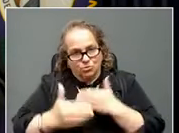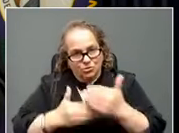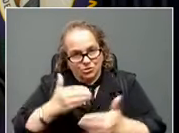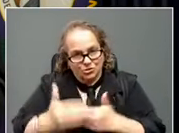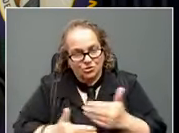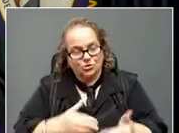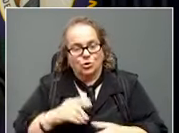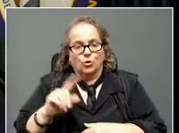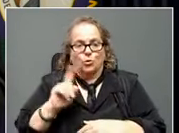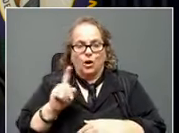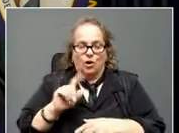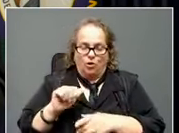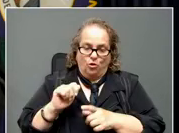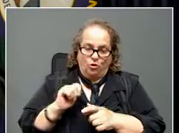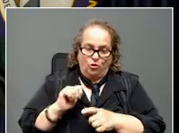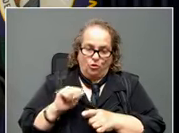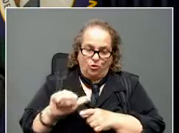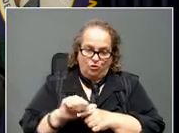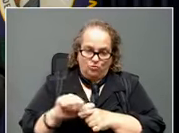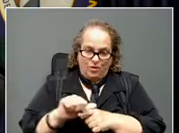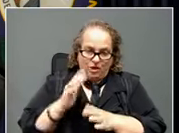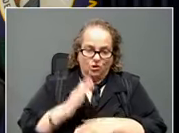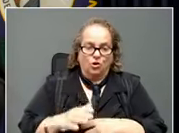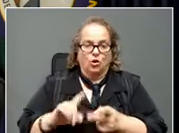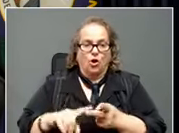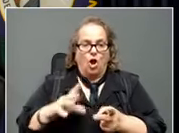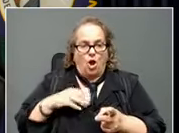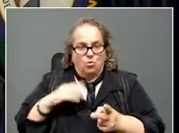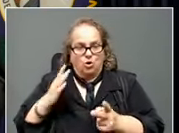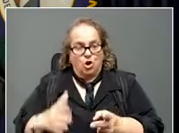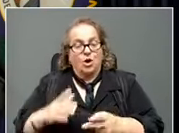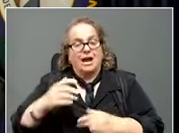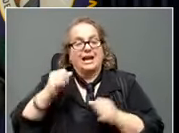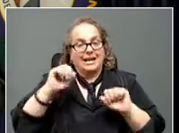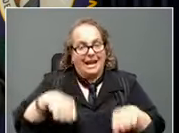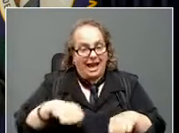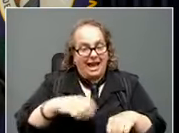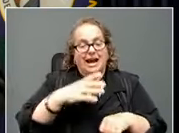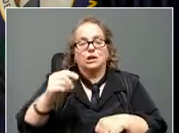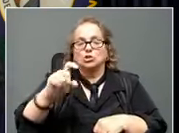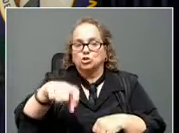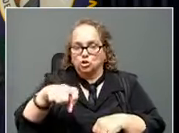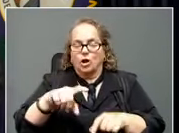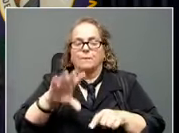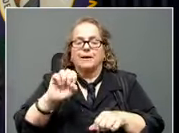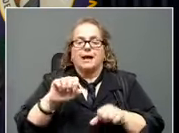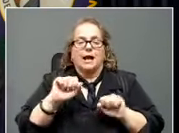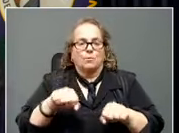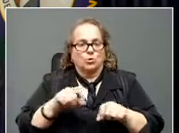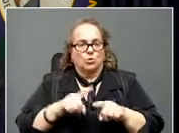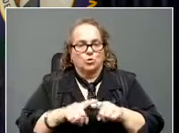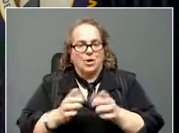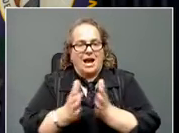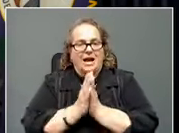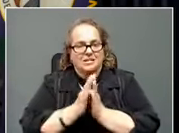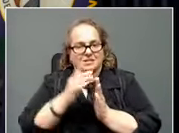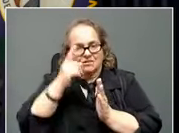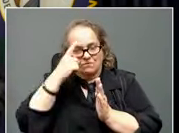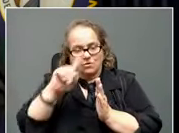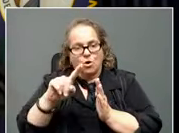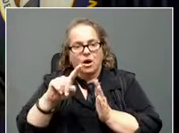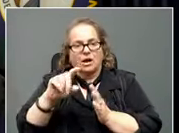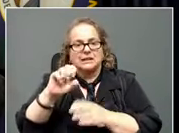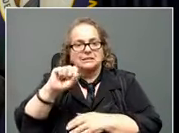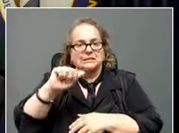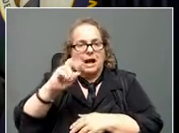the trainer, the owners can and should be able to ask for the split sample if